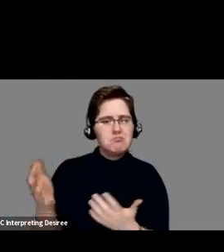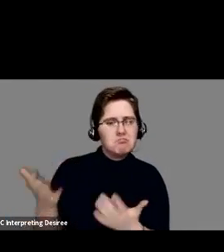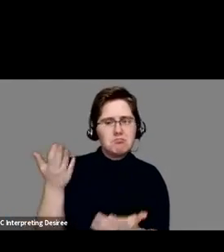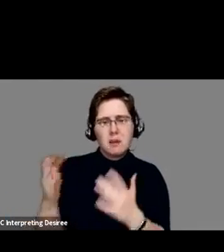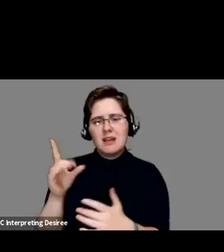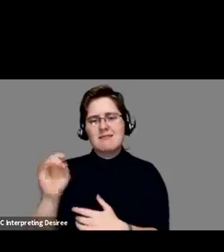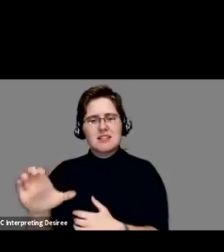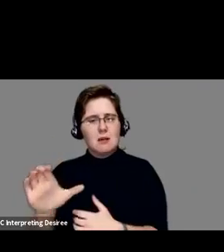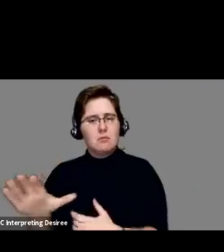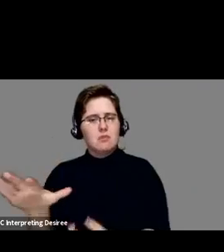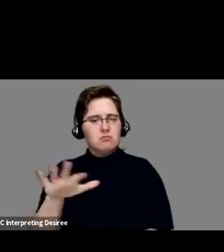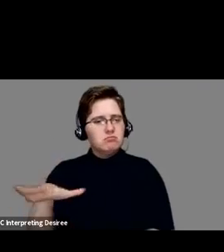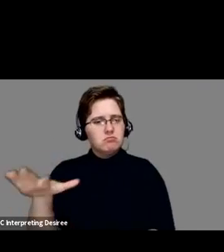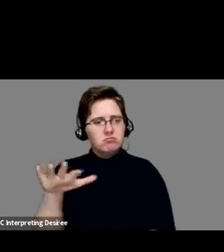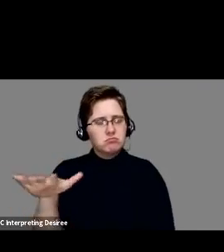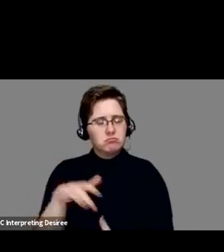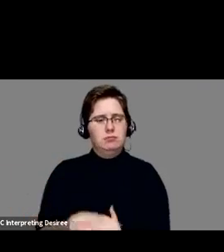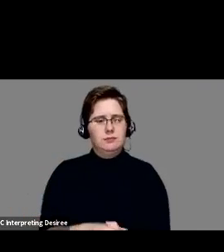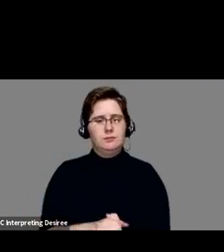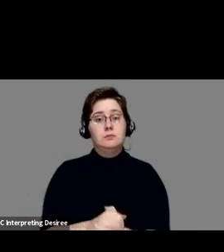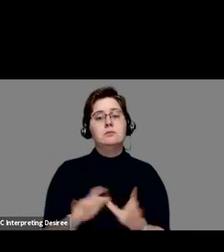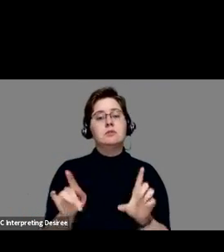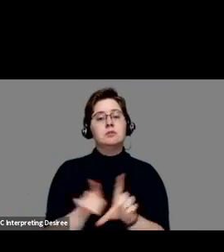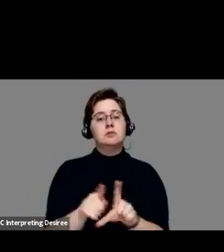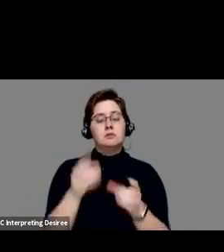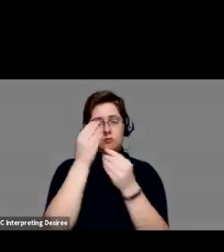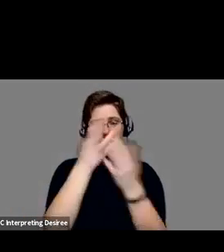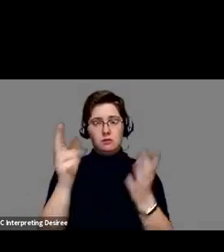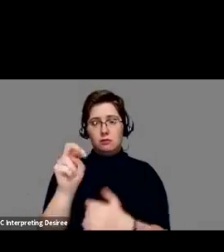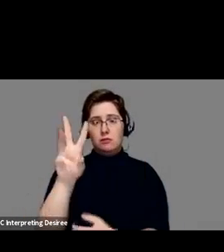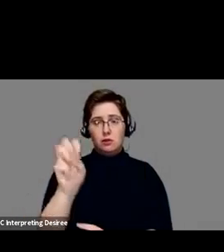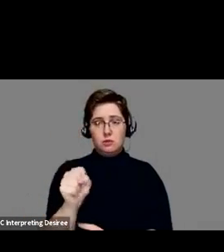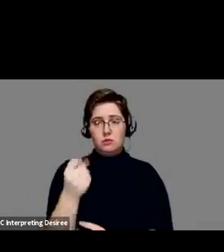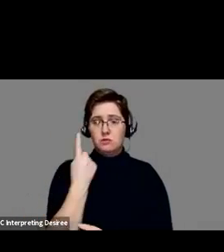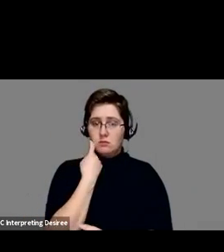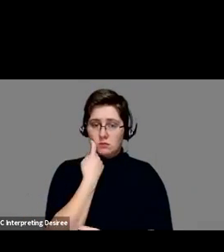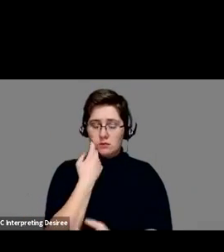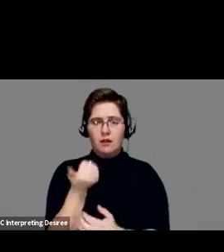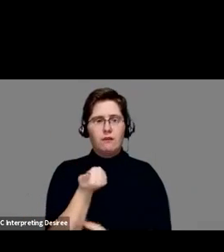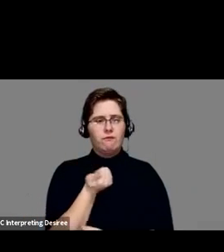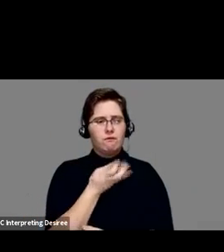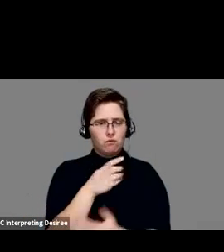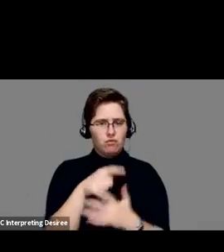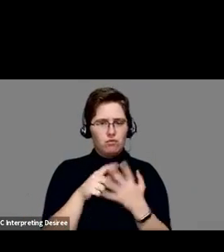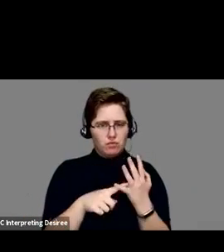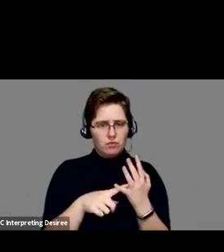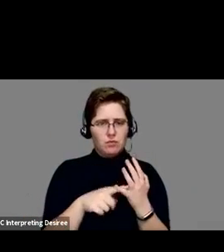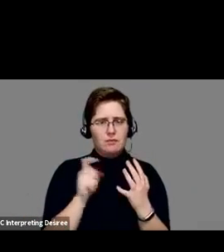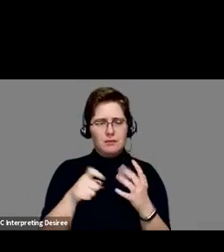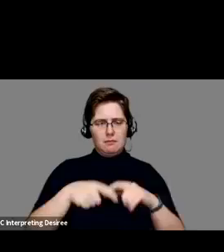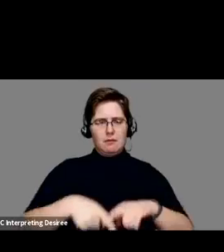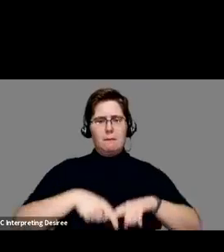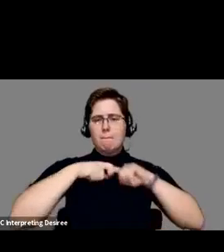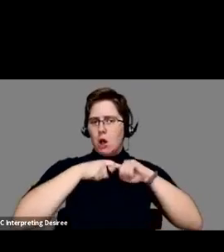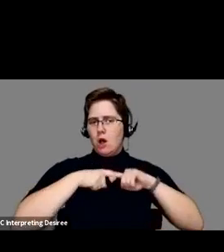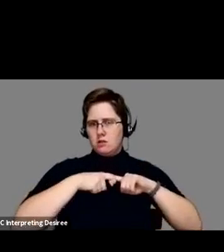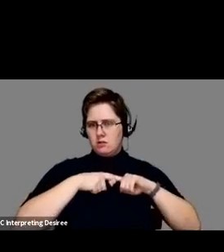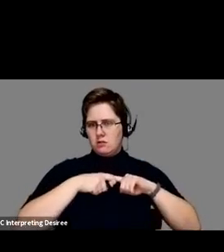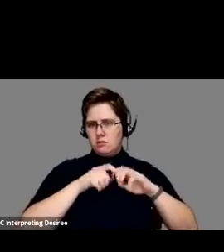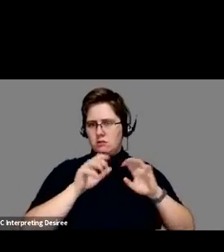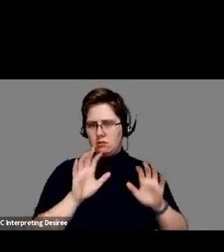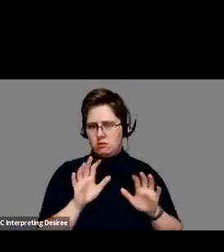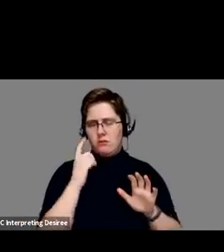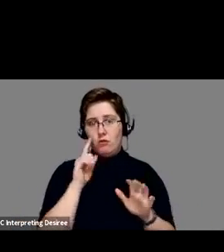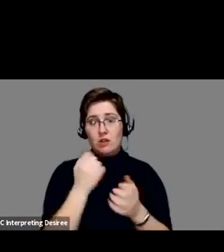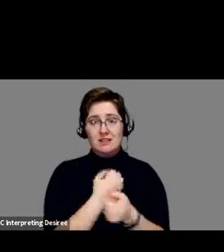December. It's also been reported in the news that several of these have had to be paused